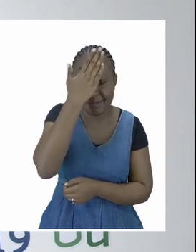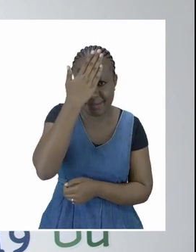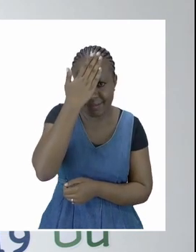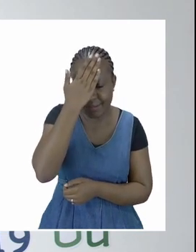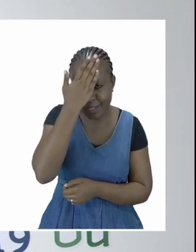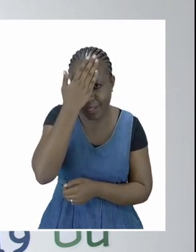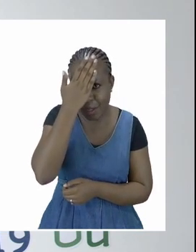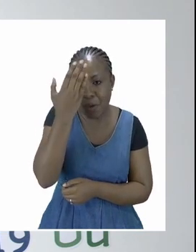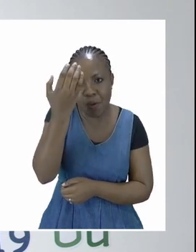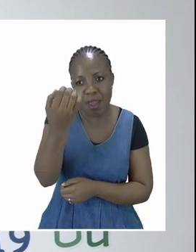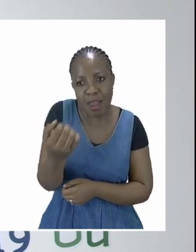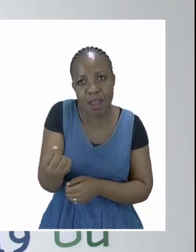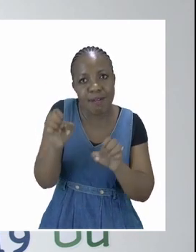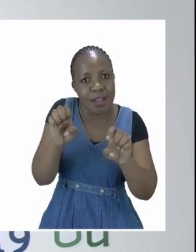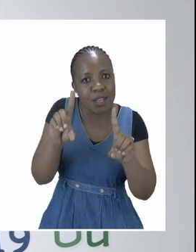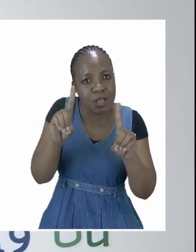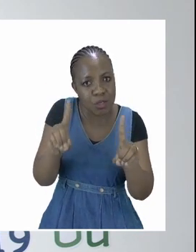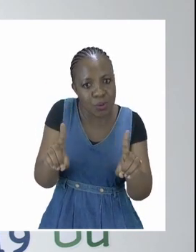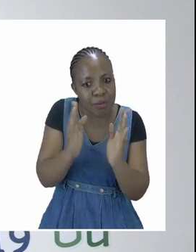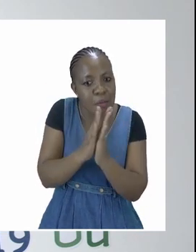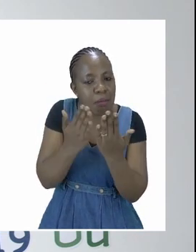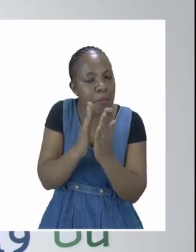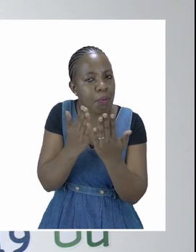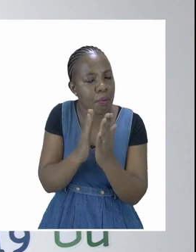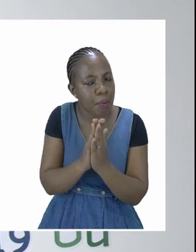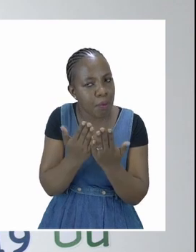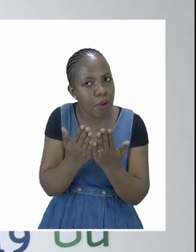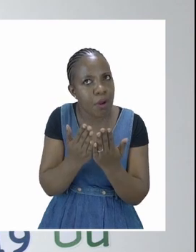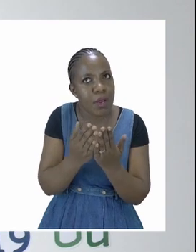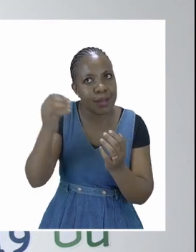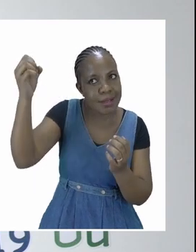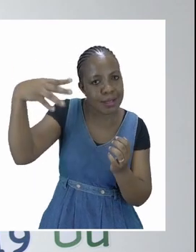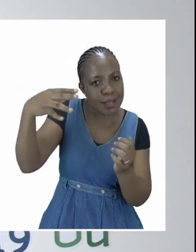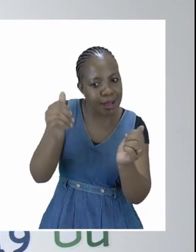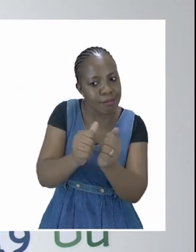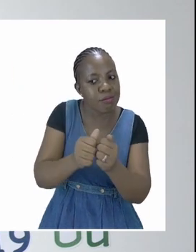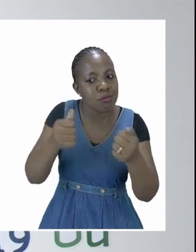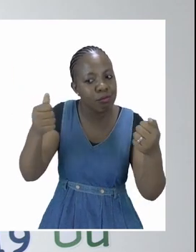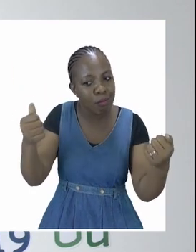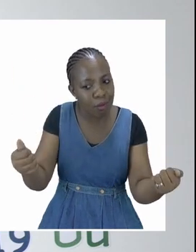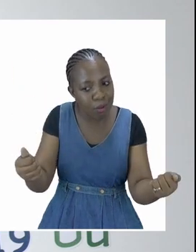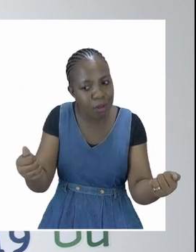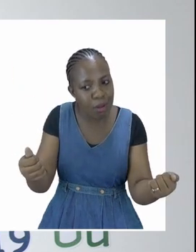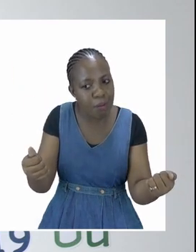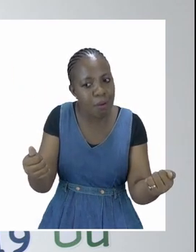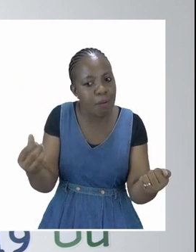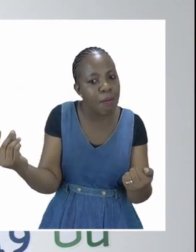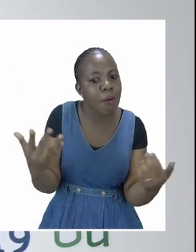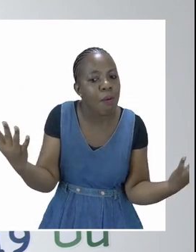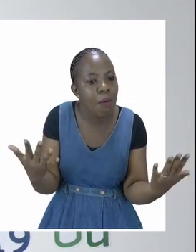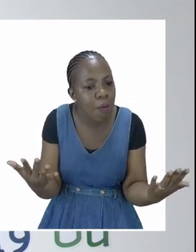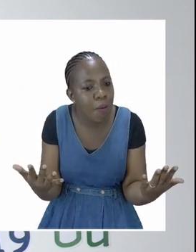booklet in our daily newspaper, street sales, or at your school every Monday